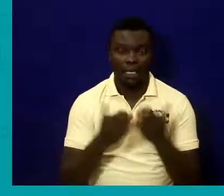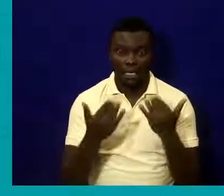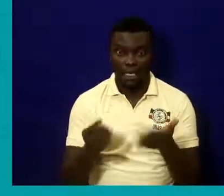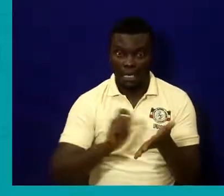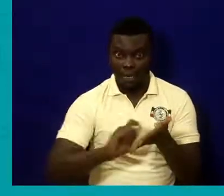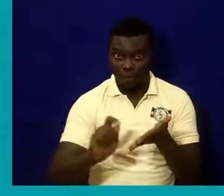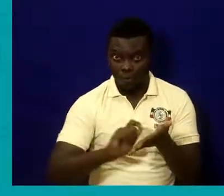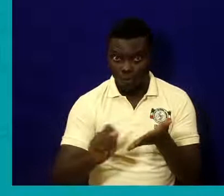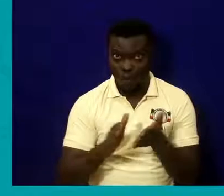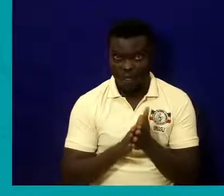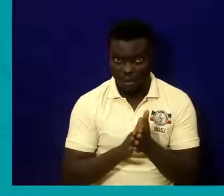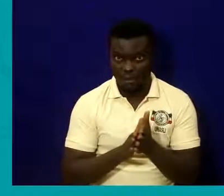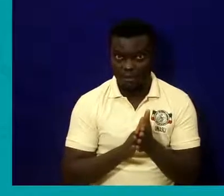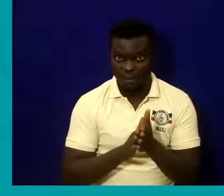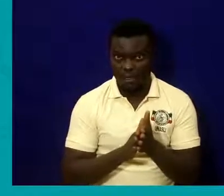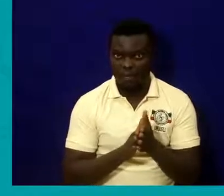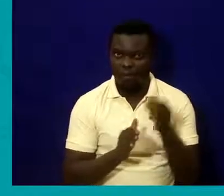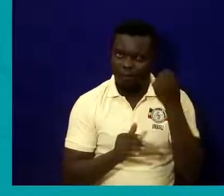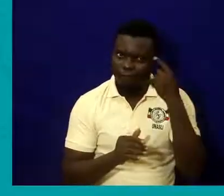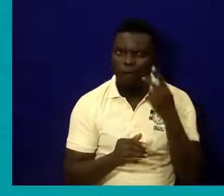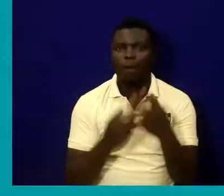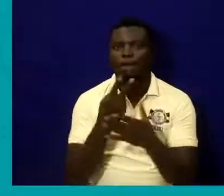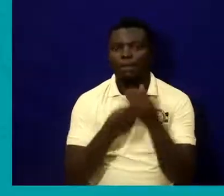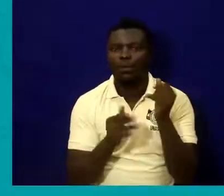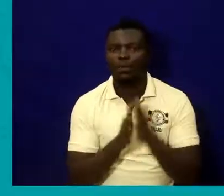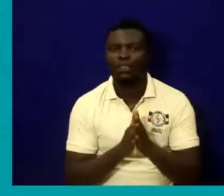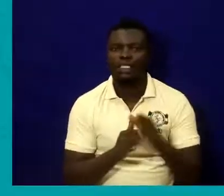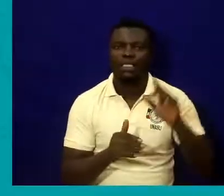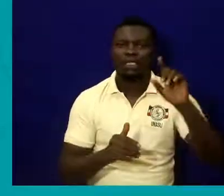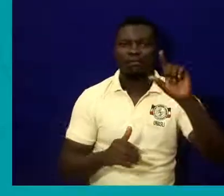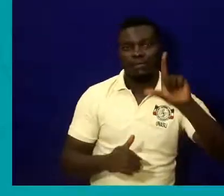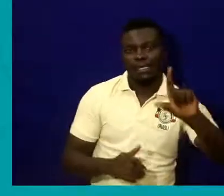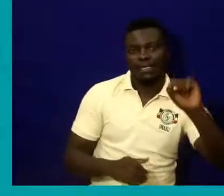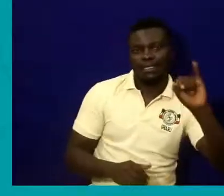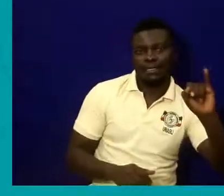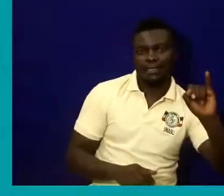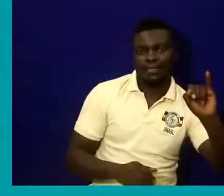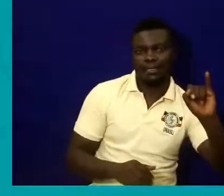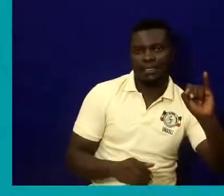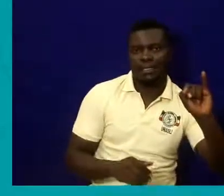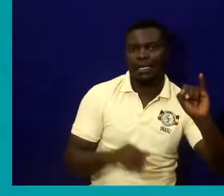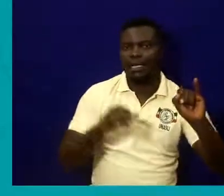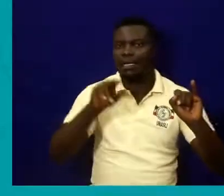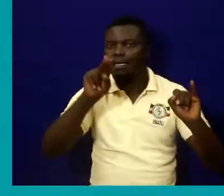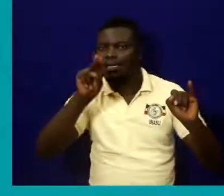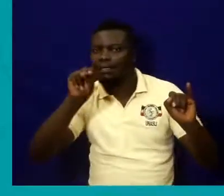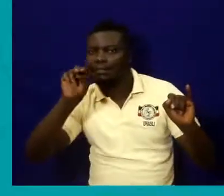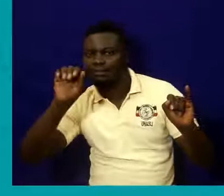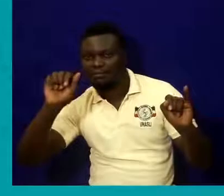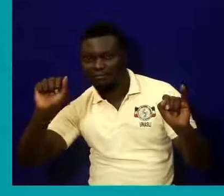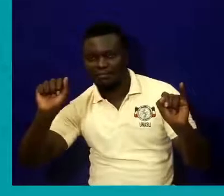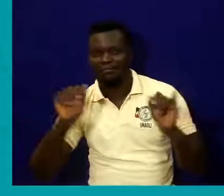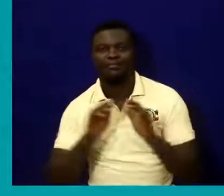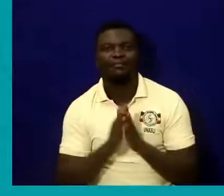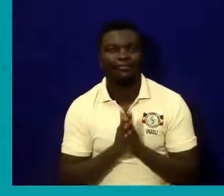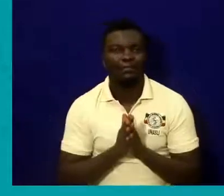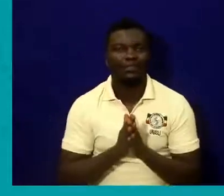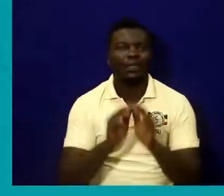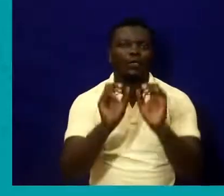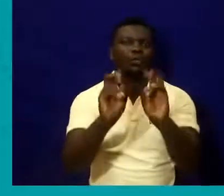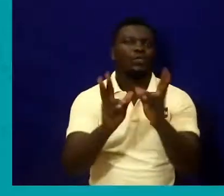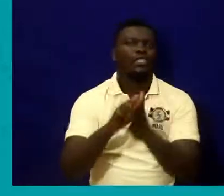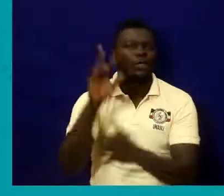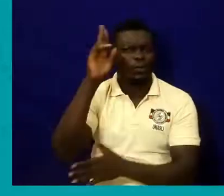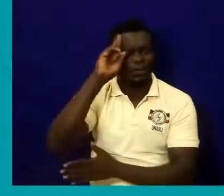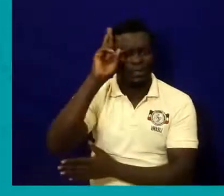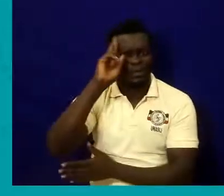Let us write the electron configuration for lithium and sodium. All right,